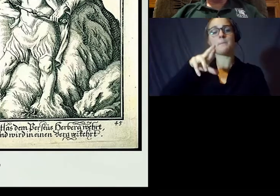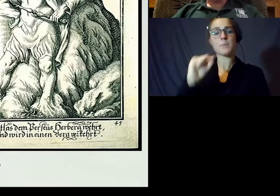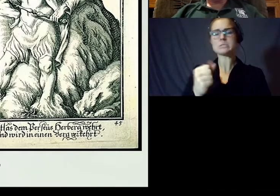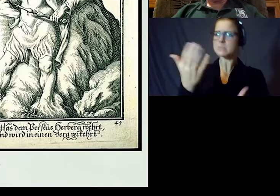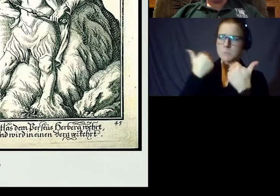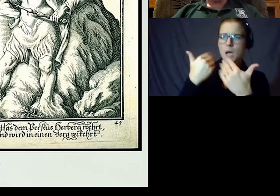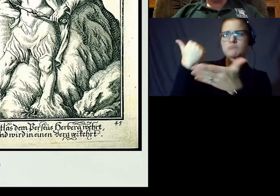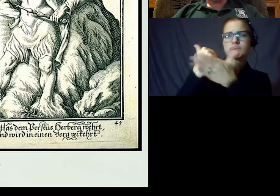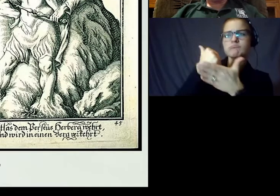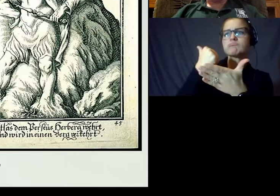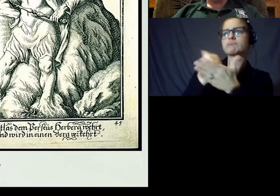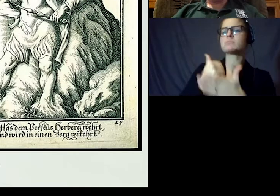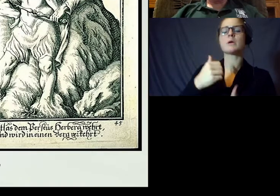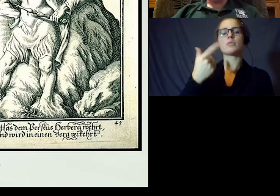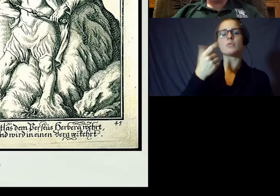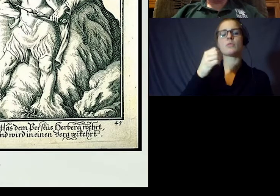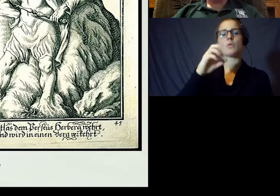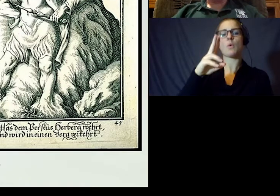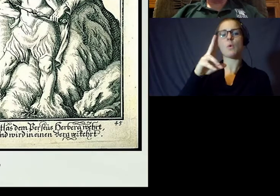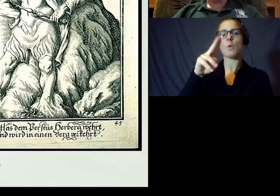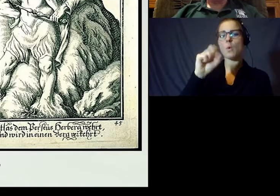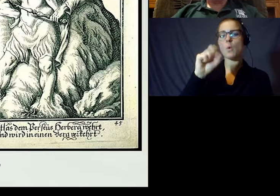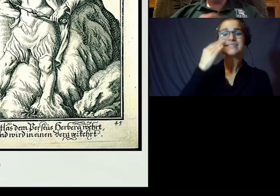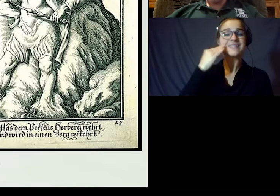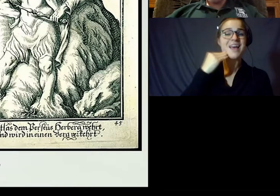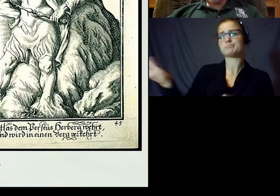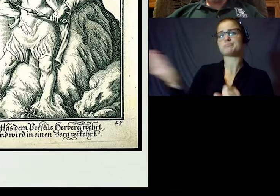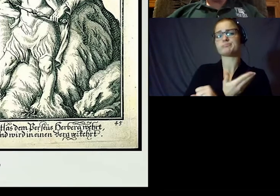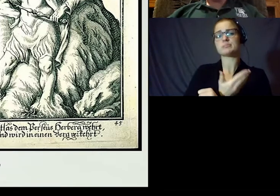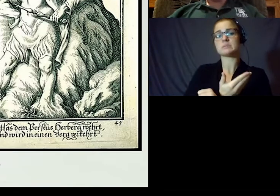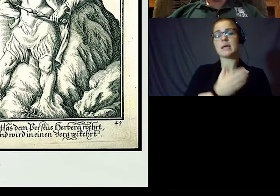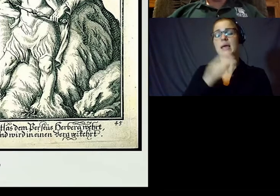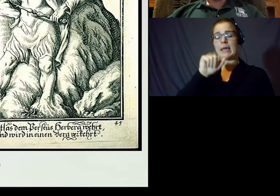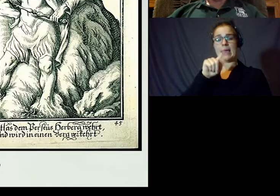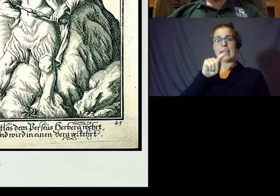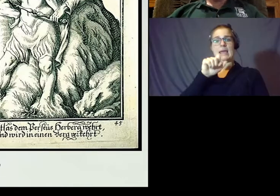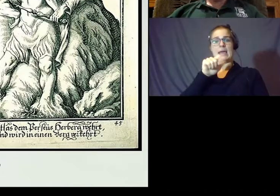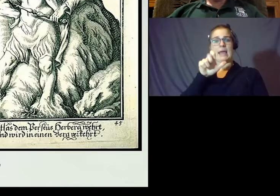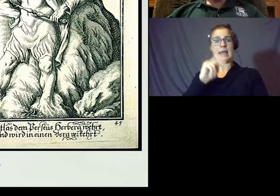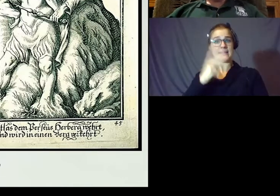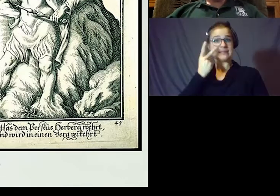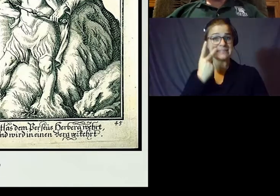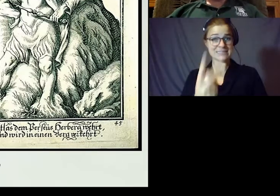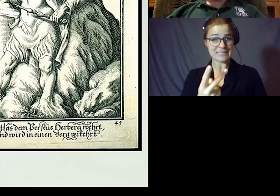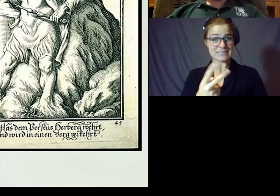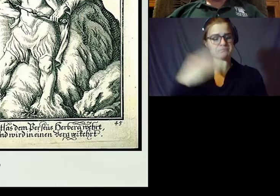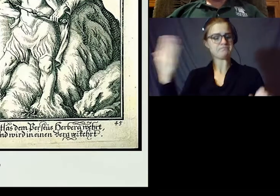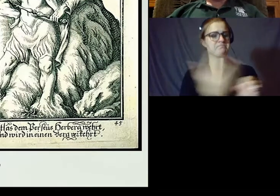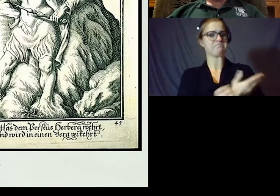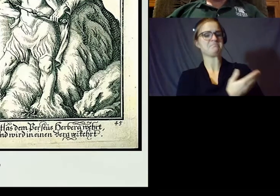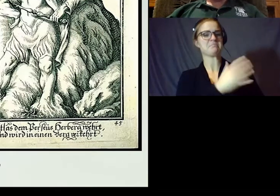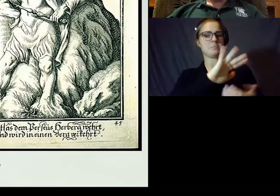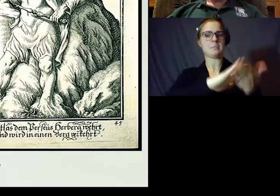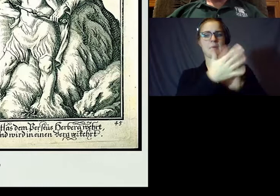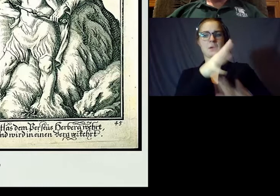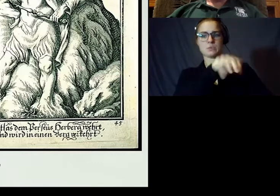head, and Atlas sees it and is turned to stone. And if there's any who doubt this story, Atlas was a great